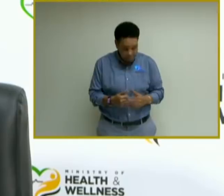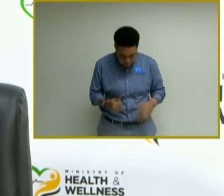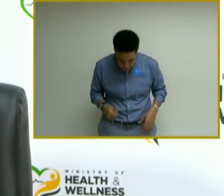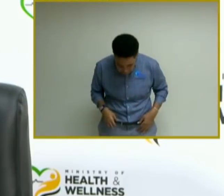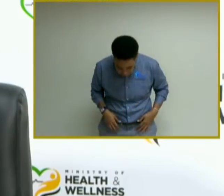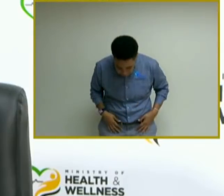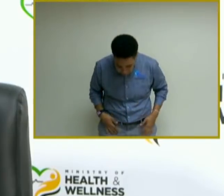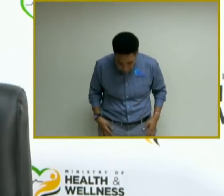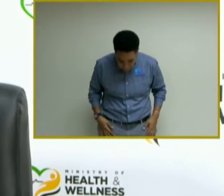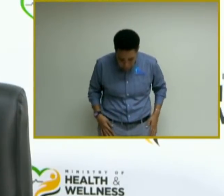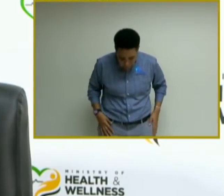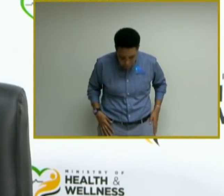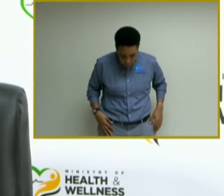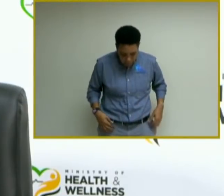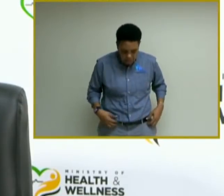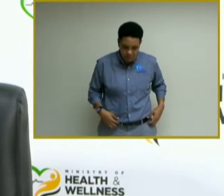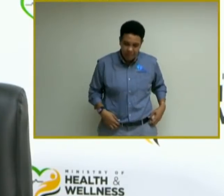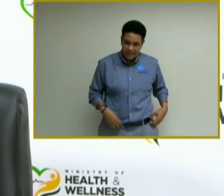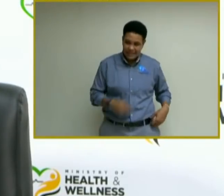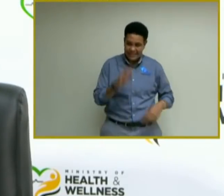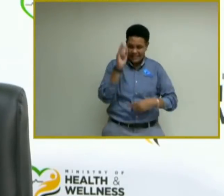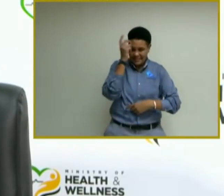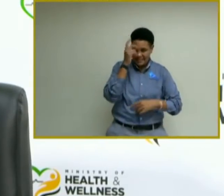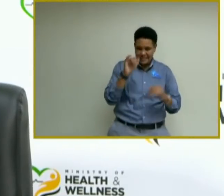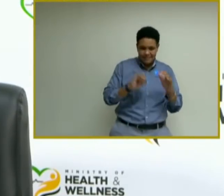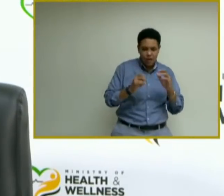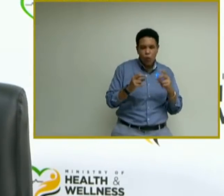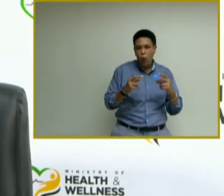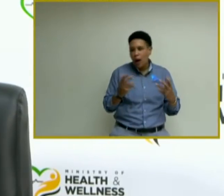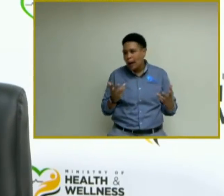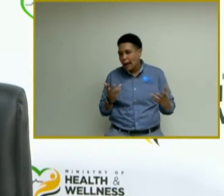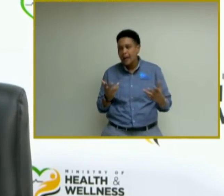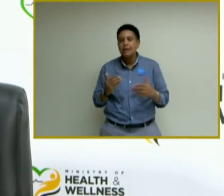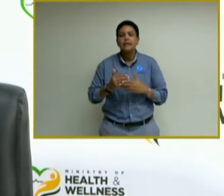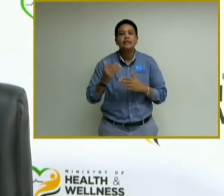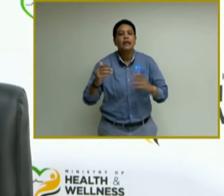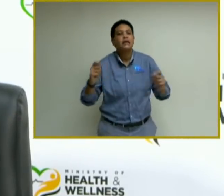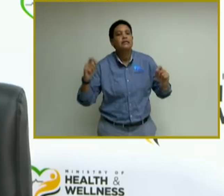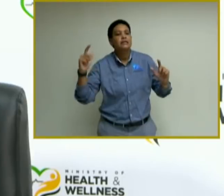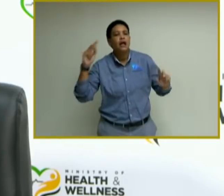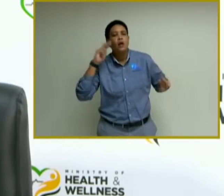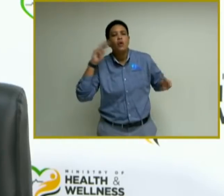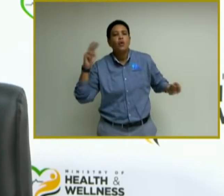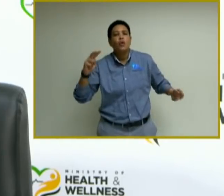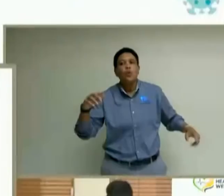infectiousness of the disease. So the next slide looks at